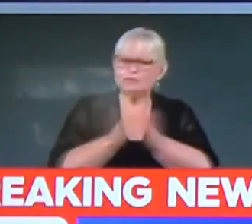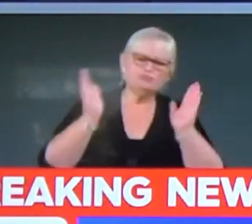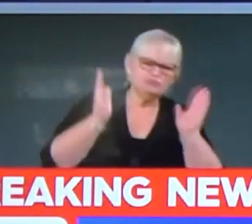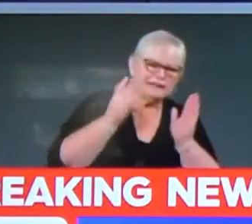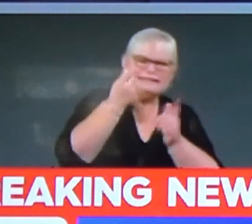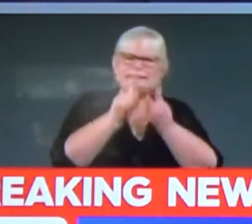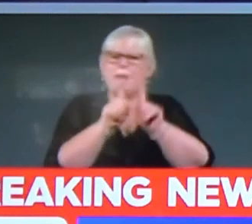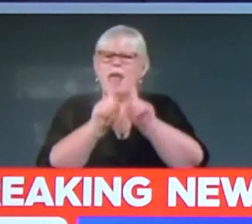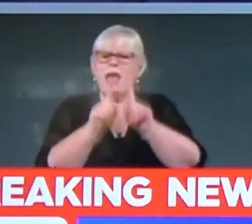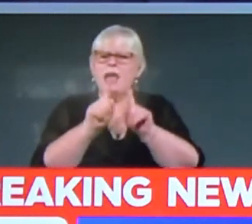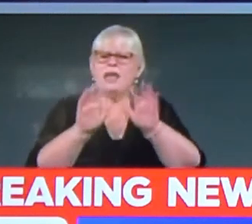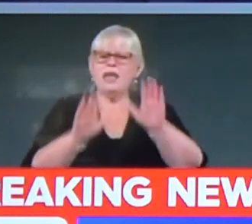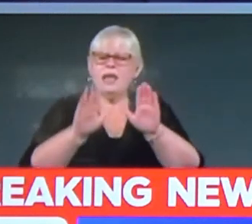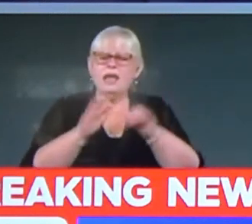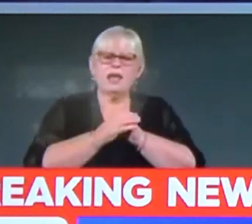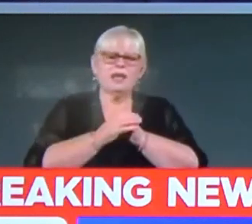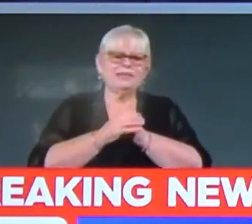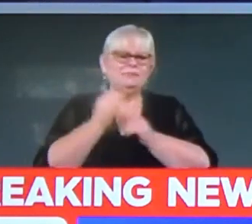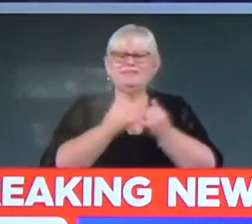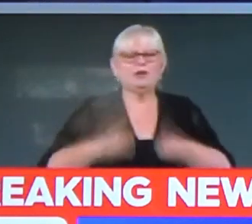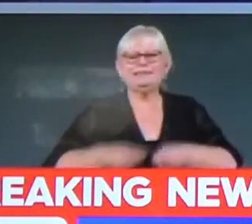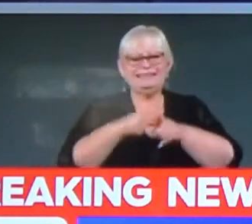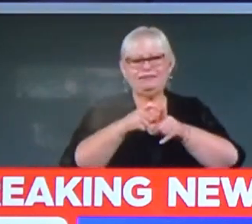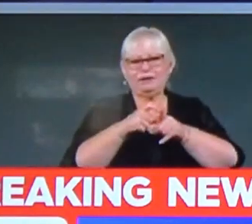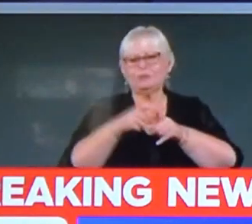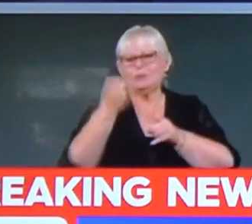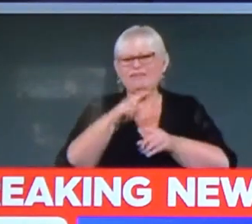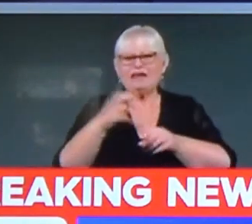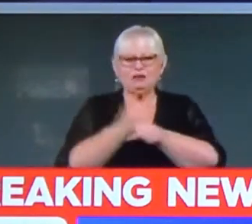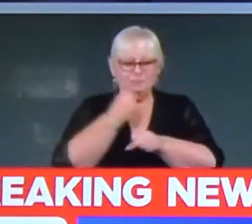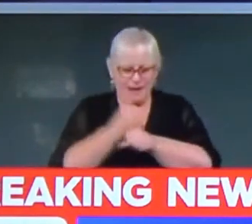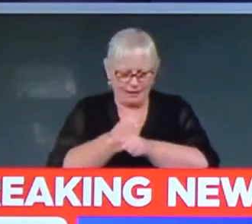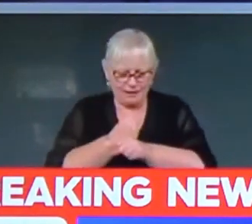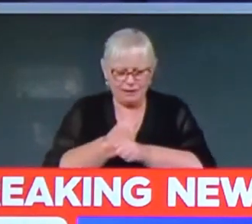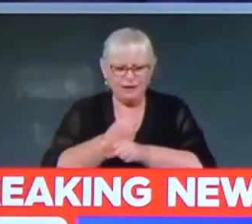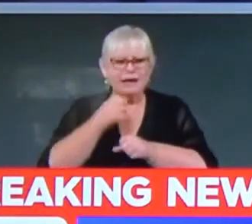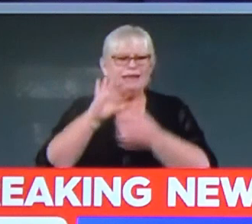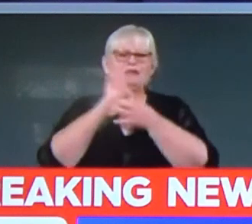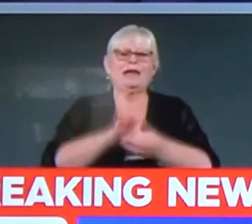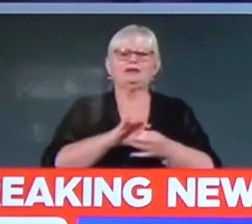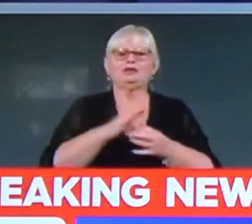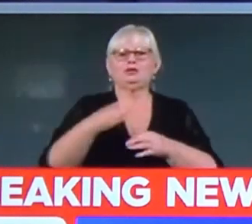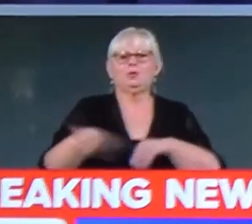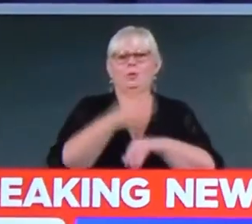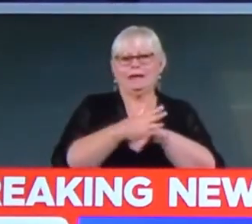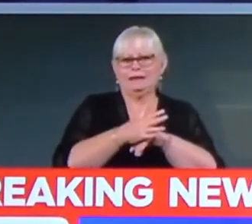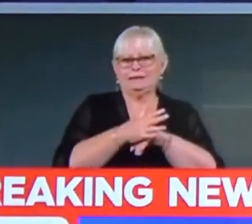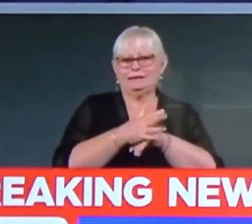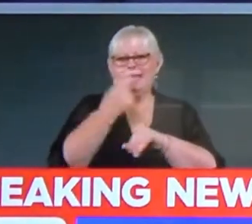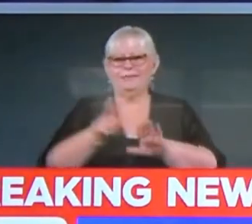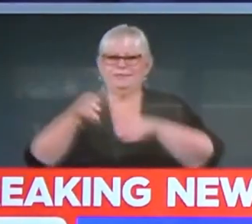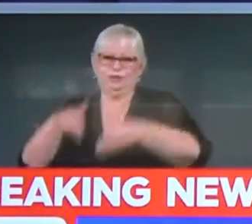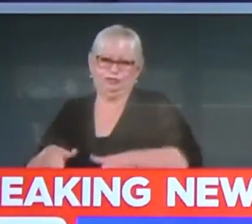similar type venues, there has been a very difficult decision we've had to make tonight in relation to weddings and in relation